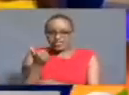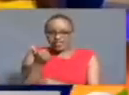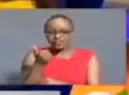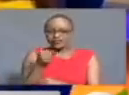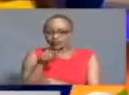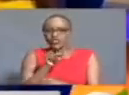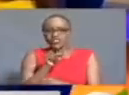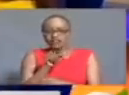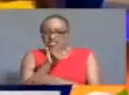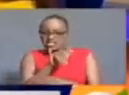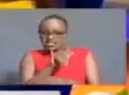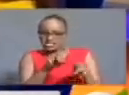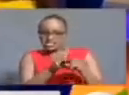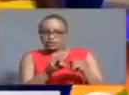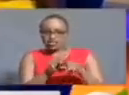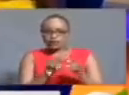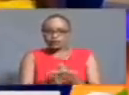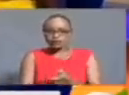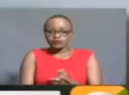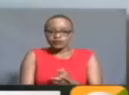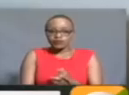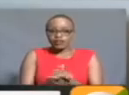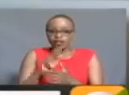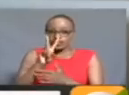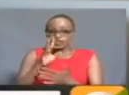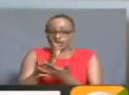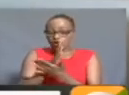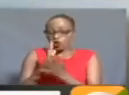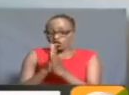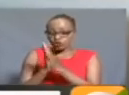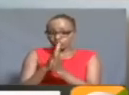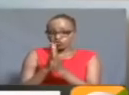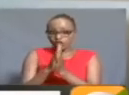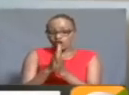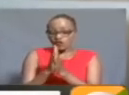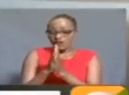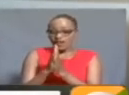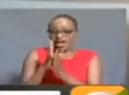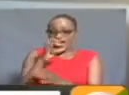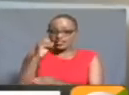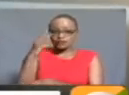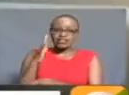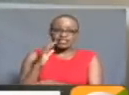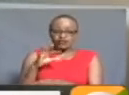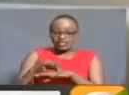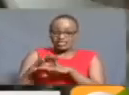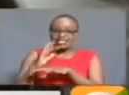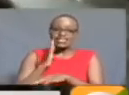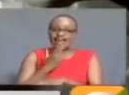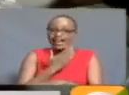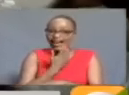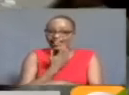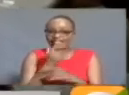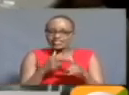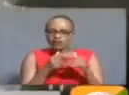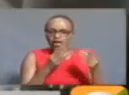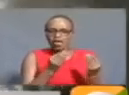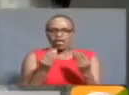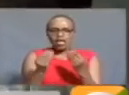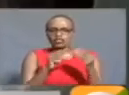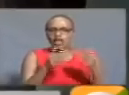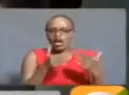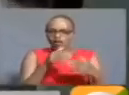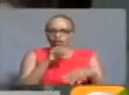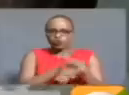you are and how you are. Katika sehemu ya pili ya makala ya Rangi ya Thao, tutakuonyesha jinsi ilivyo rahisi